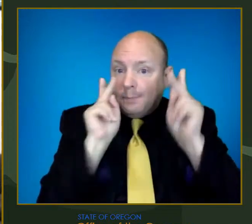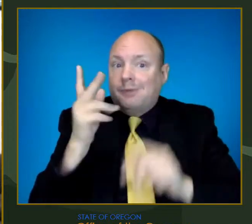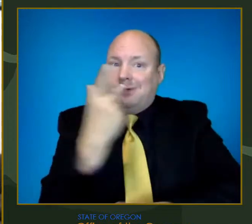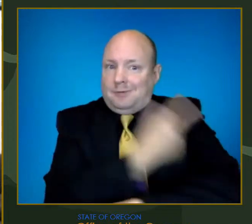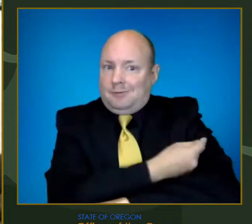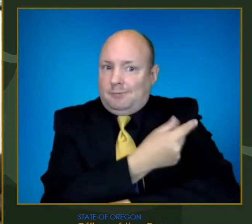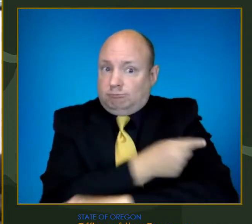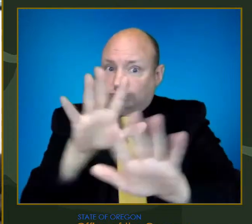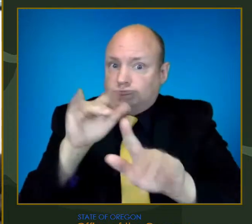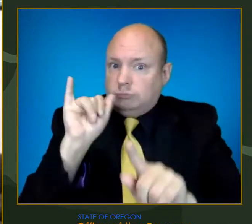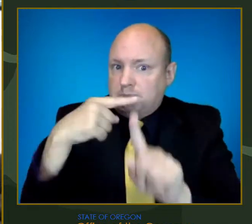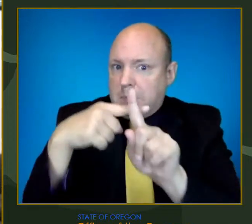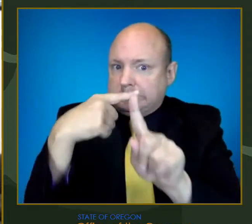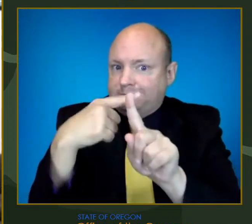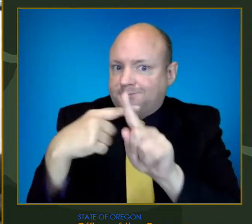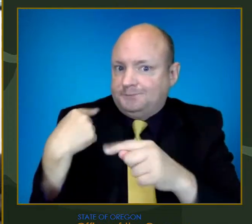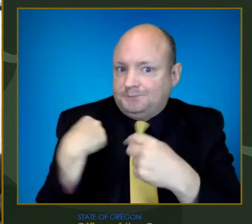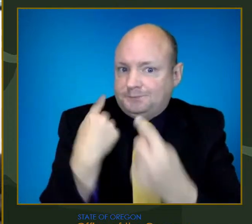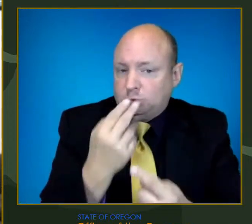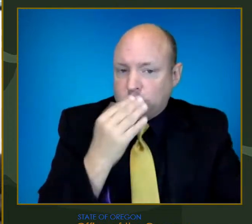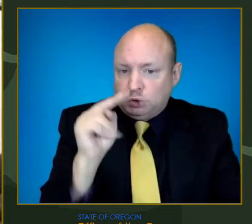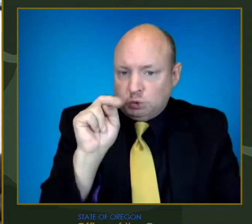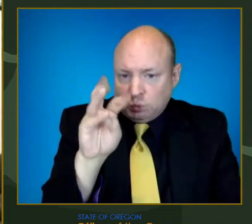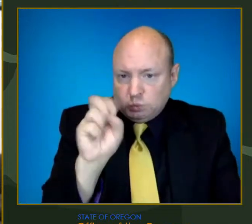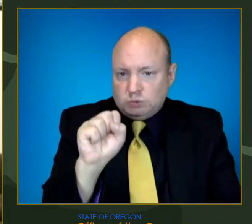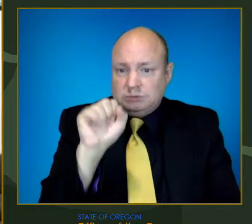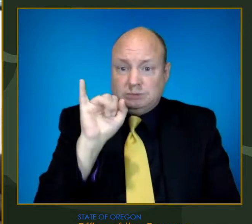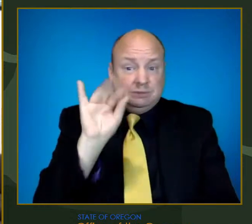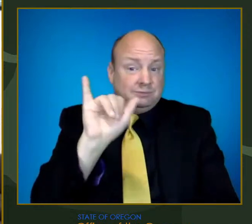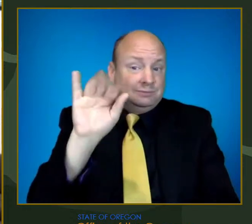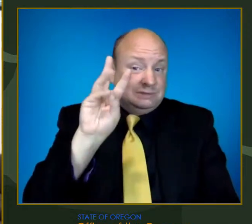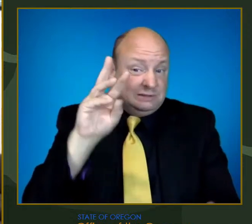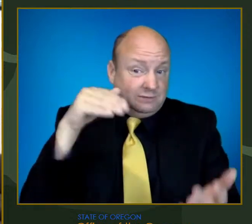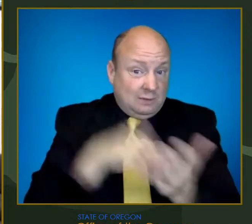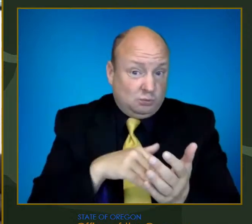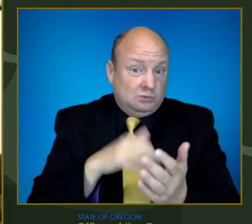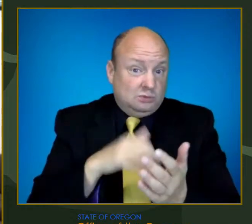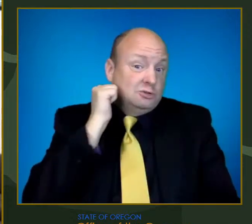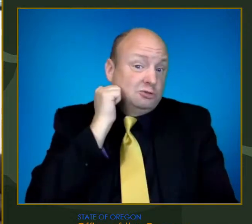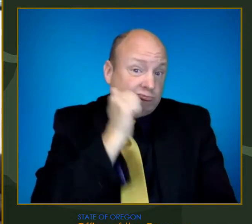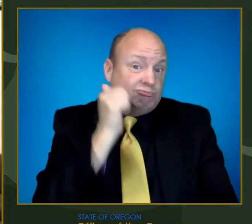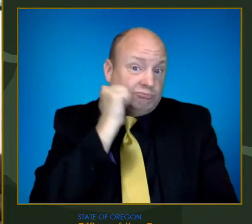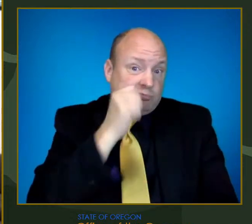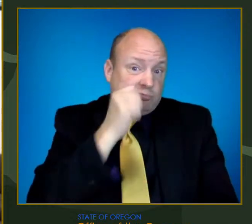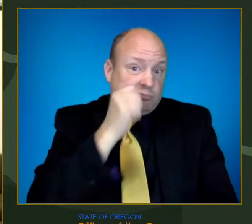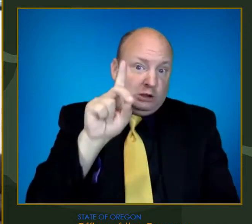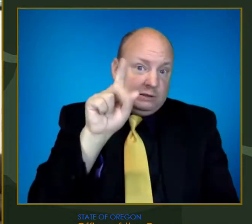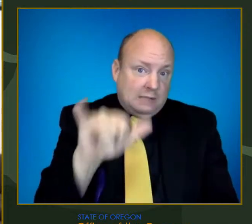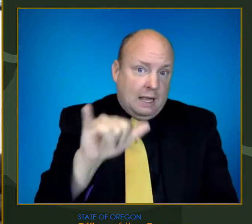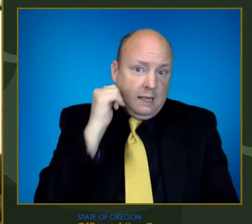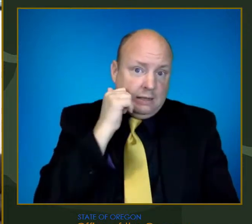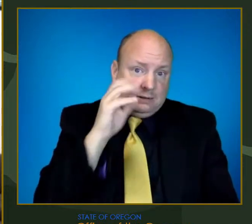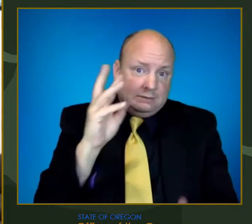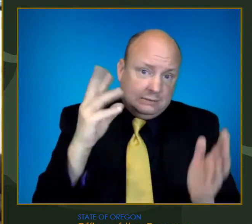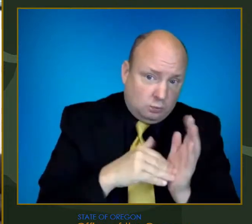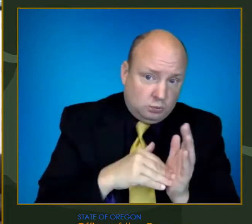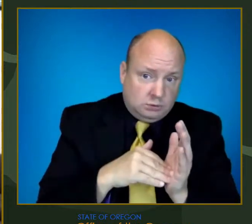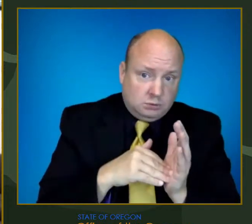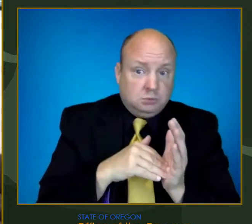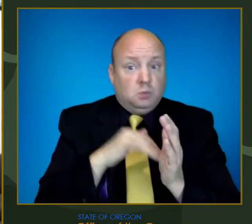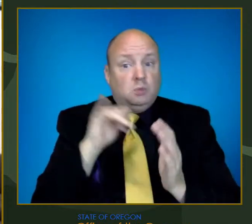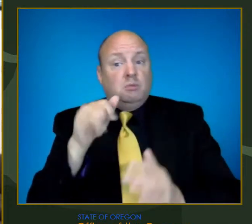now 6,037 shots administered per day. The 7-day running average of first doses is